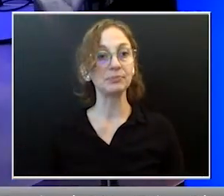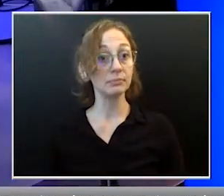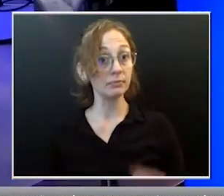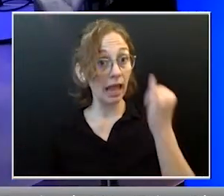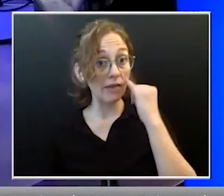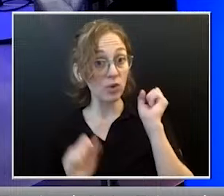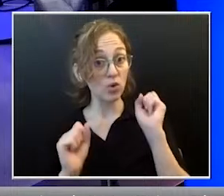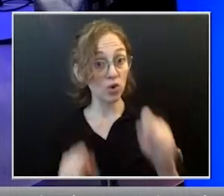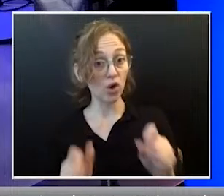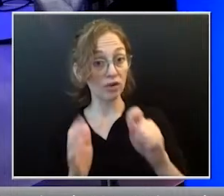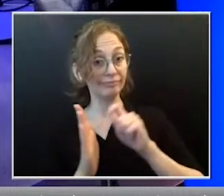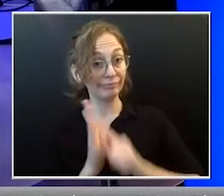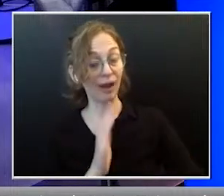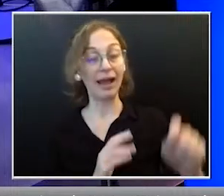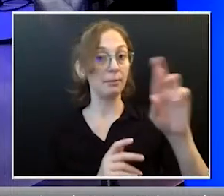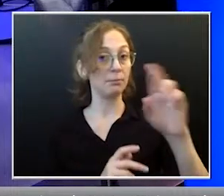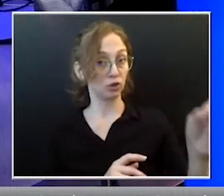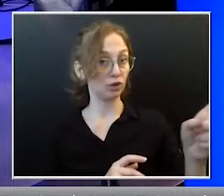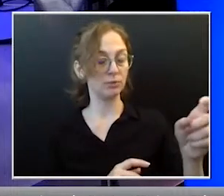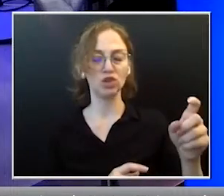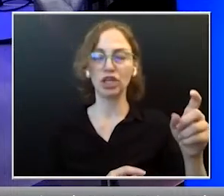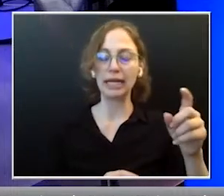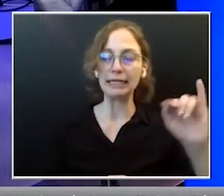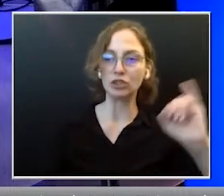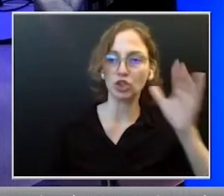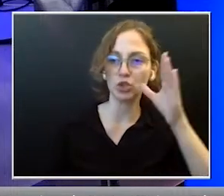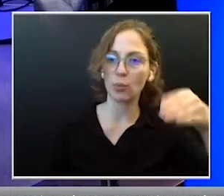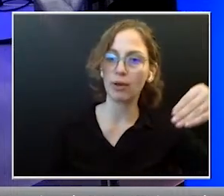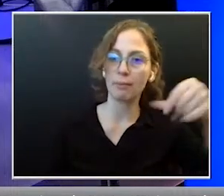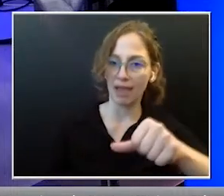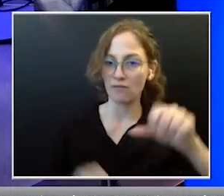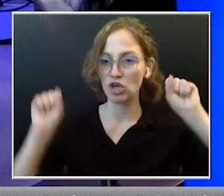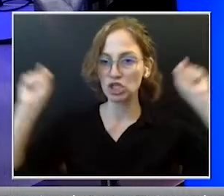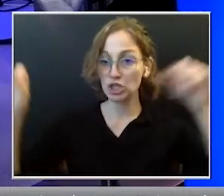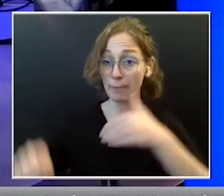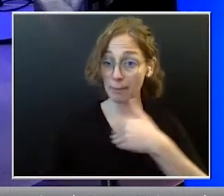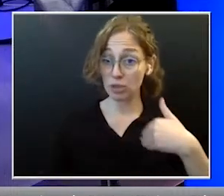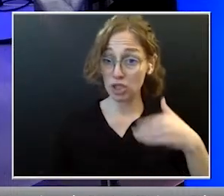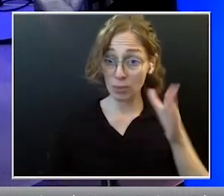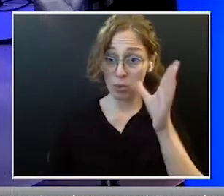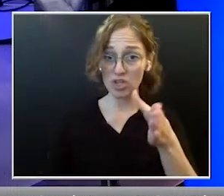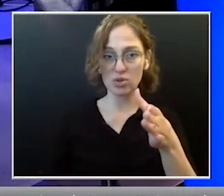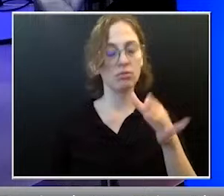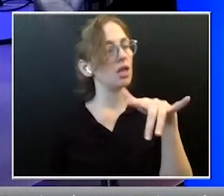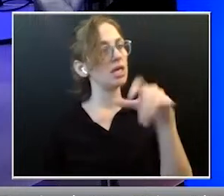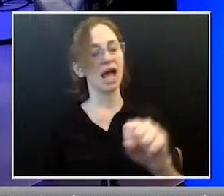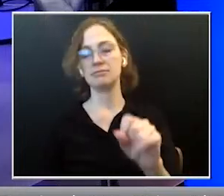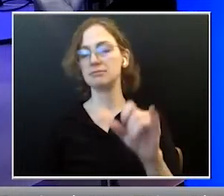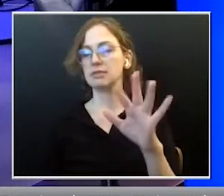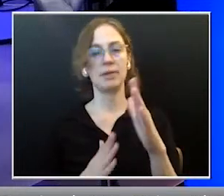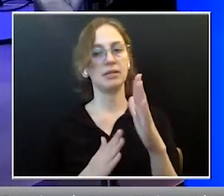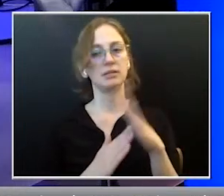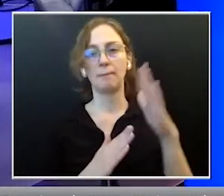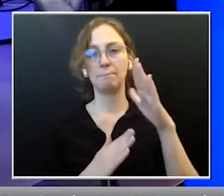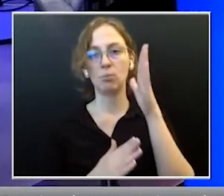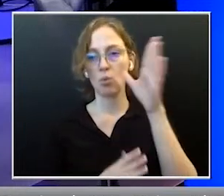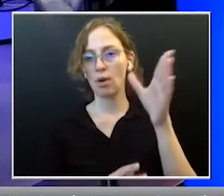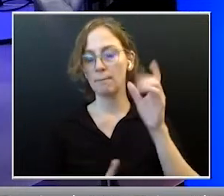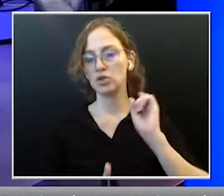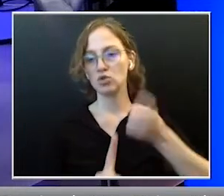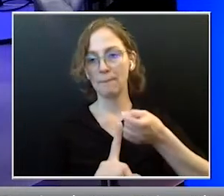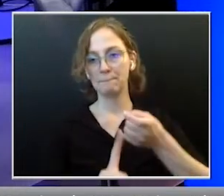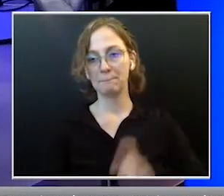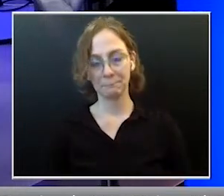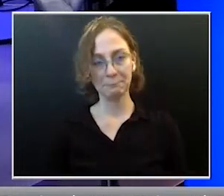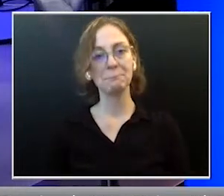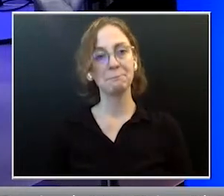a gym membership, would you do it? Absolutely. Oh, yeah. Would that be like your #1 thing to prescribe? Yes. Yes. That's powerful. We actually